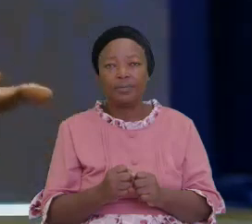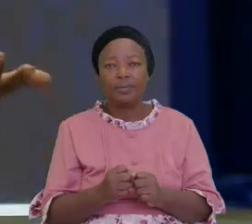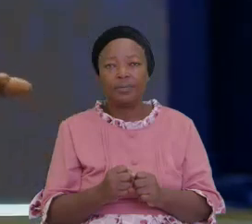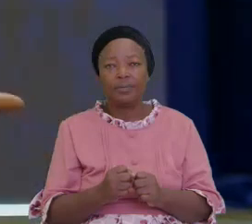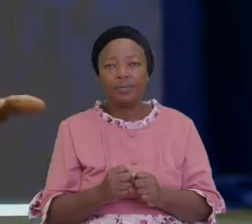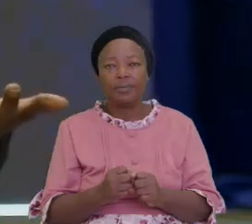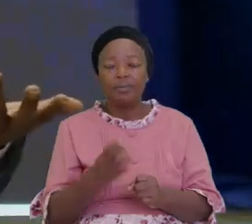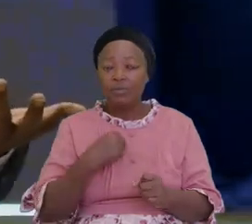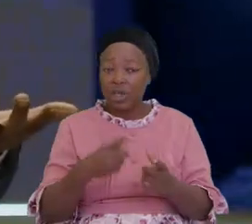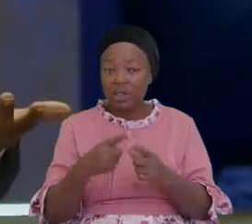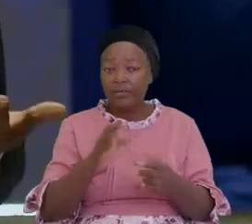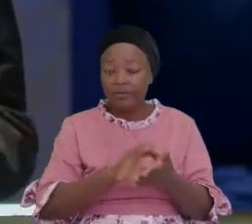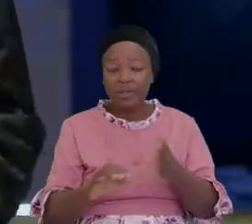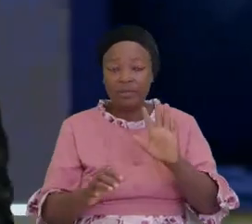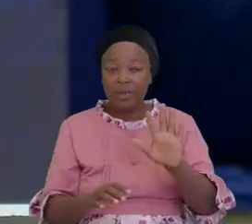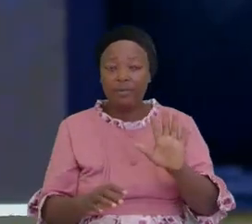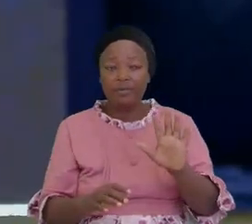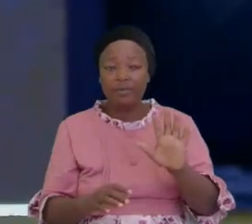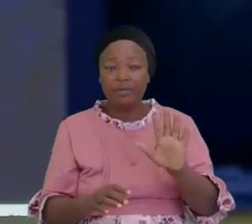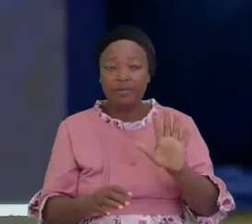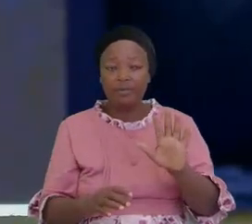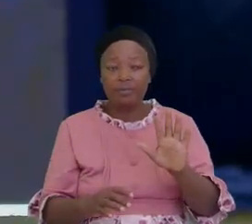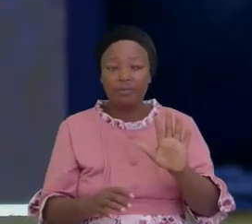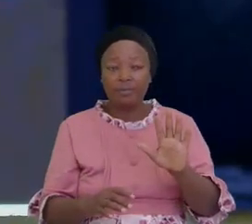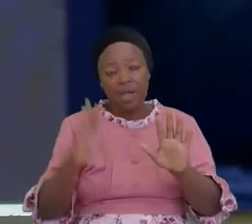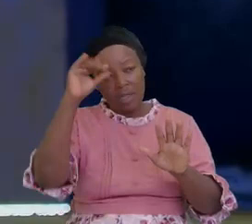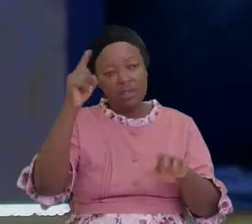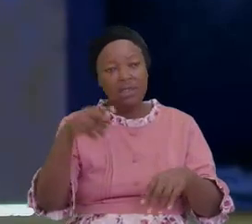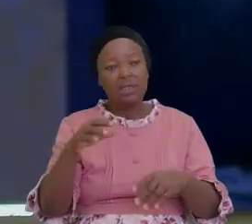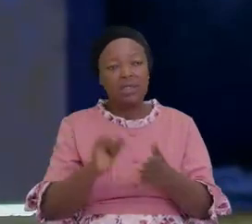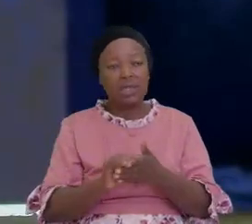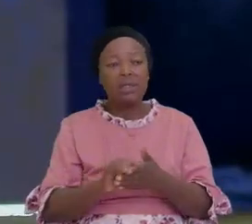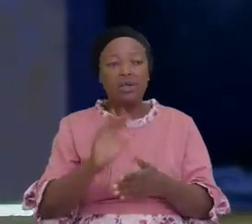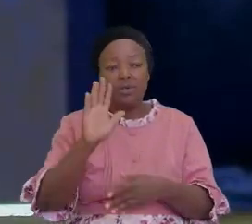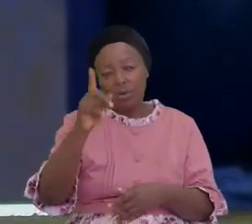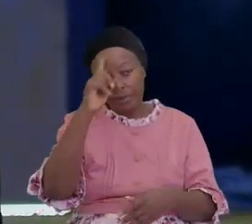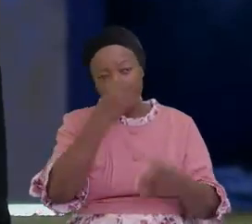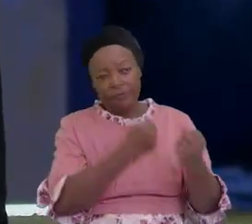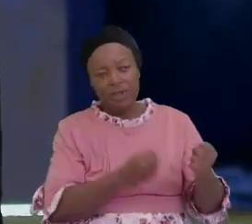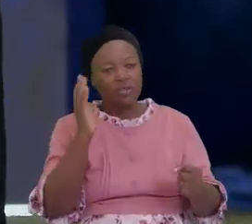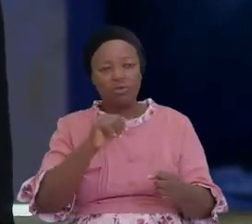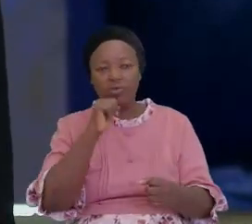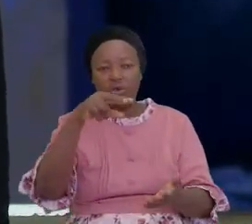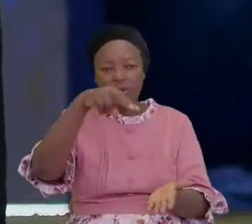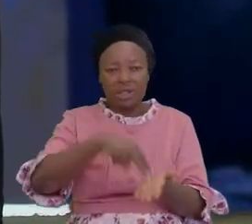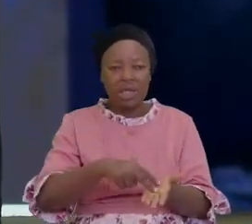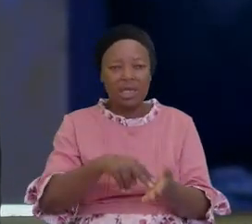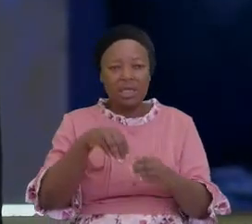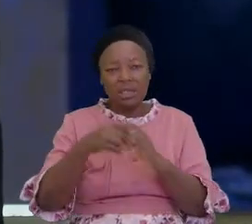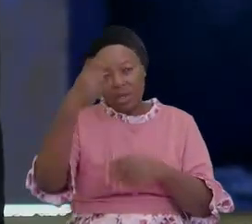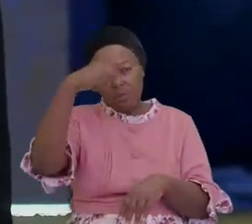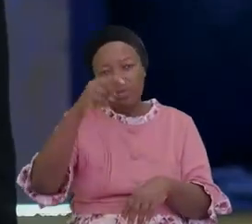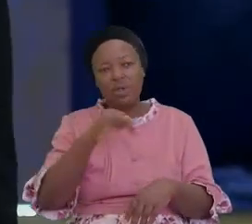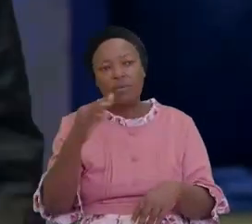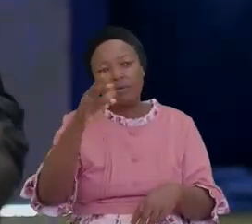And then in verse 5, he said that your faith should not stand in the wisdom of men,